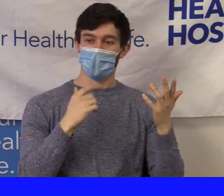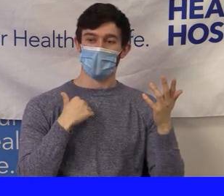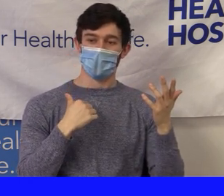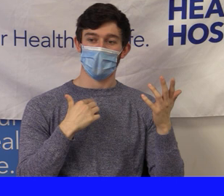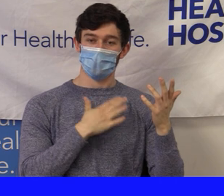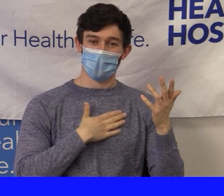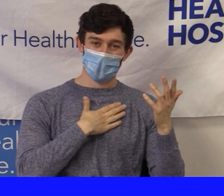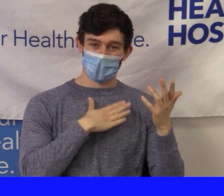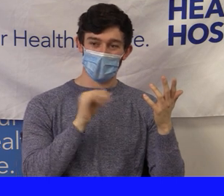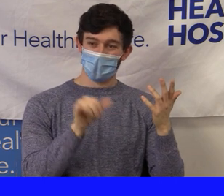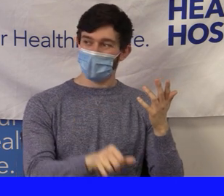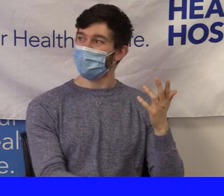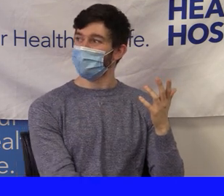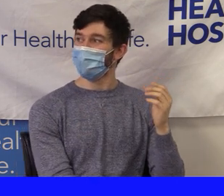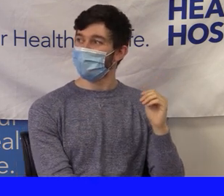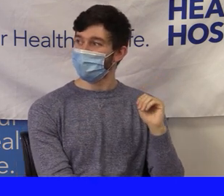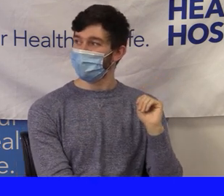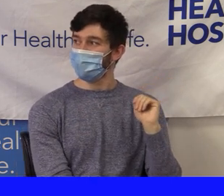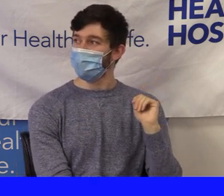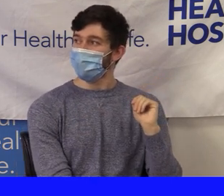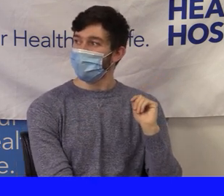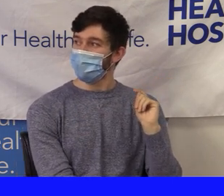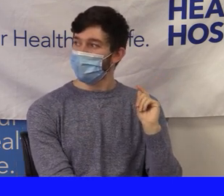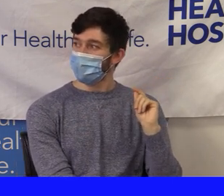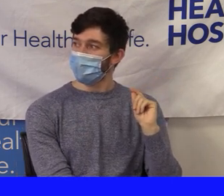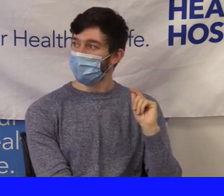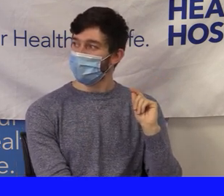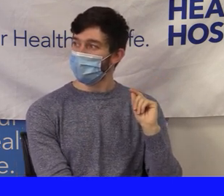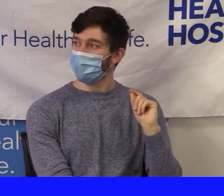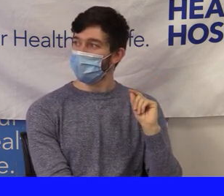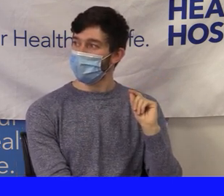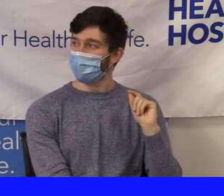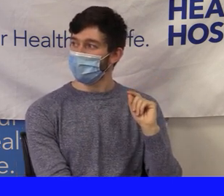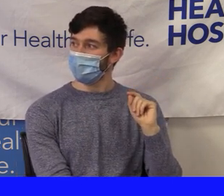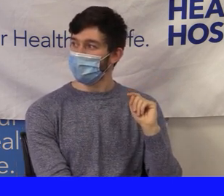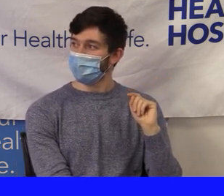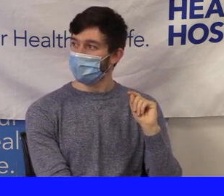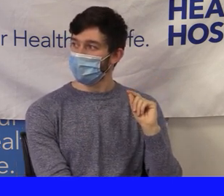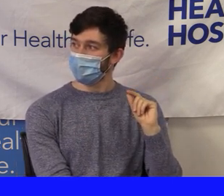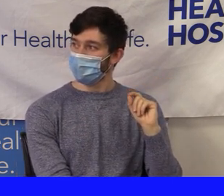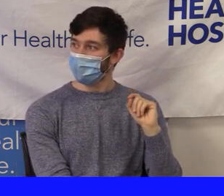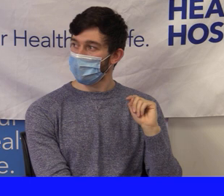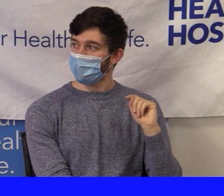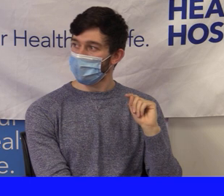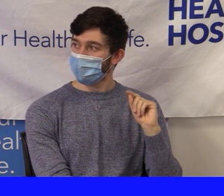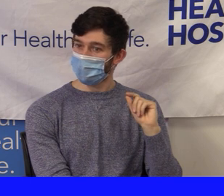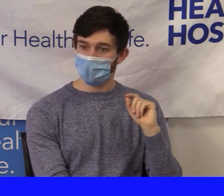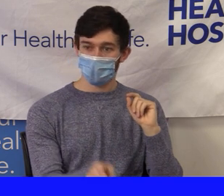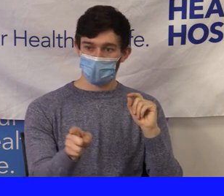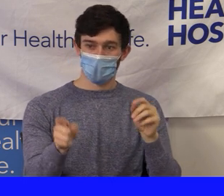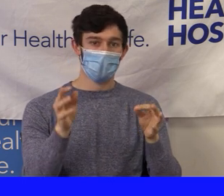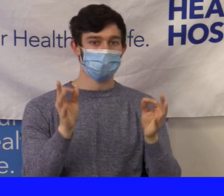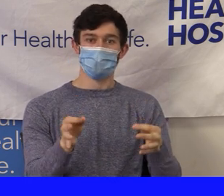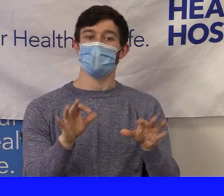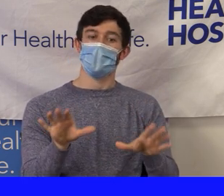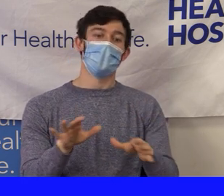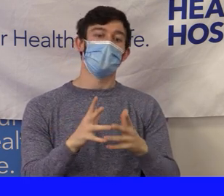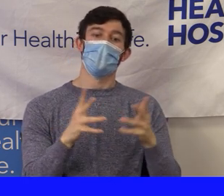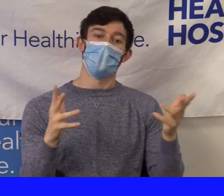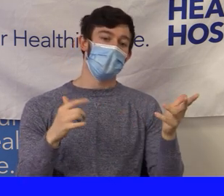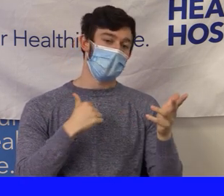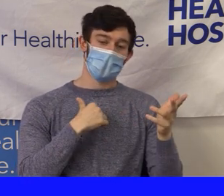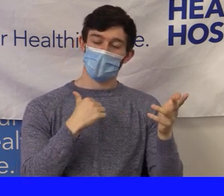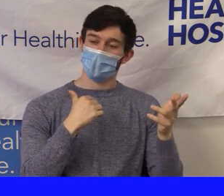it, Patty. Good to continue working with you. You definitely have done so much, and I know we'll